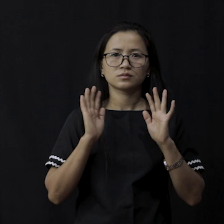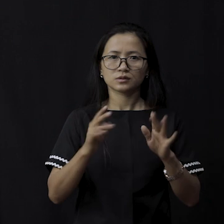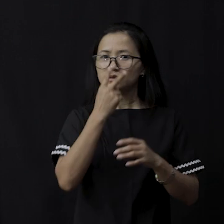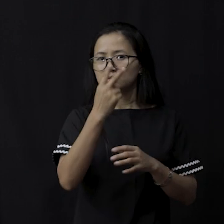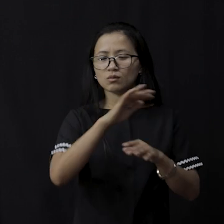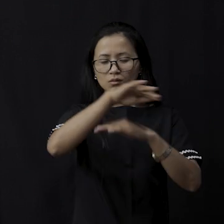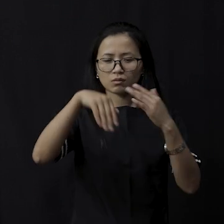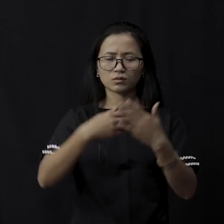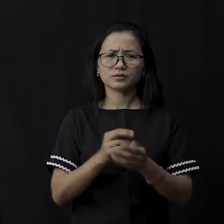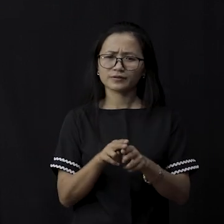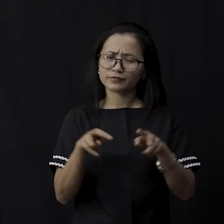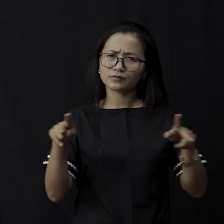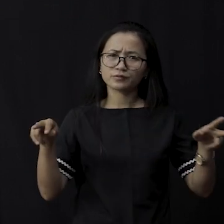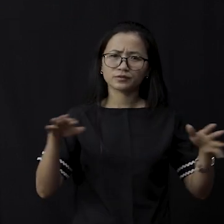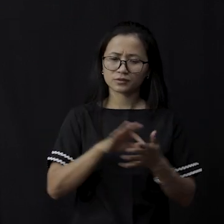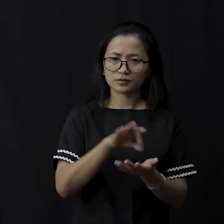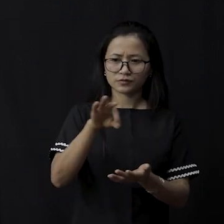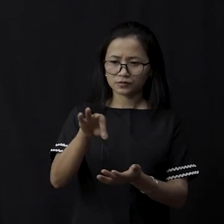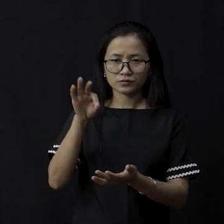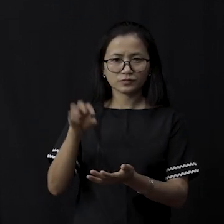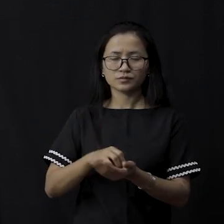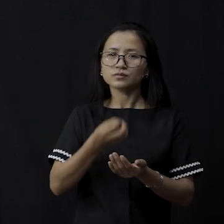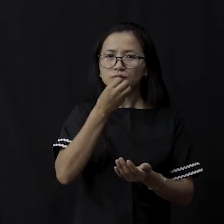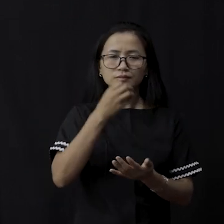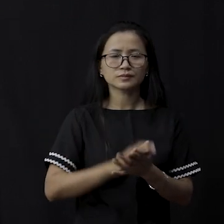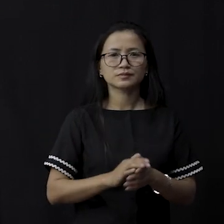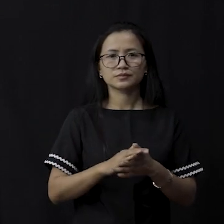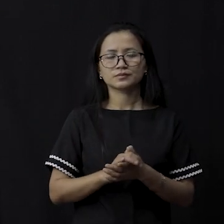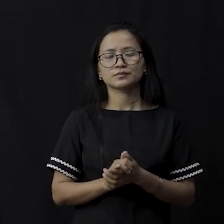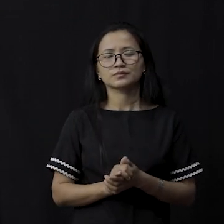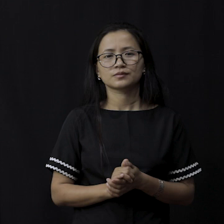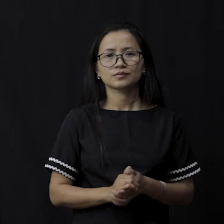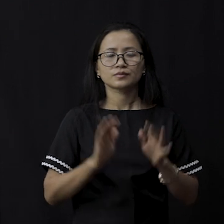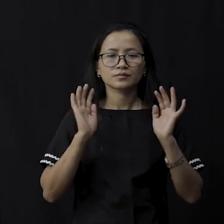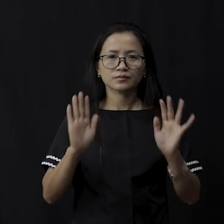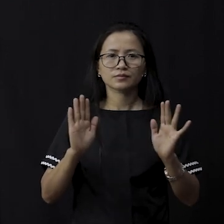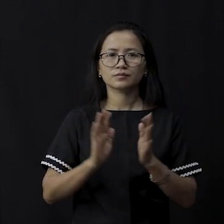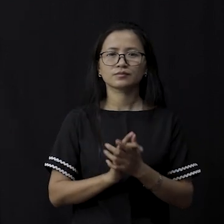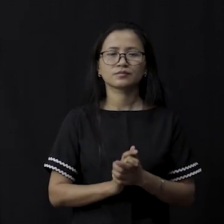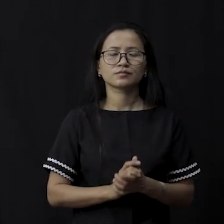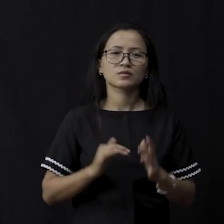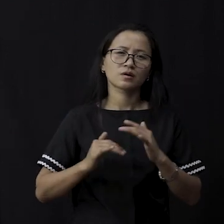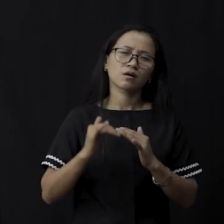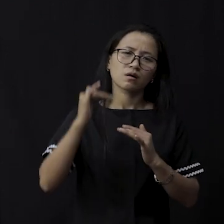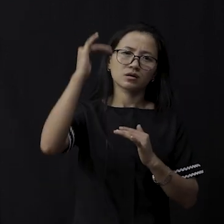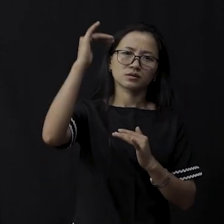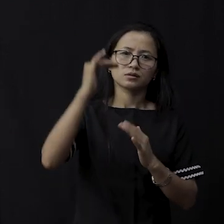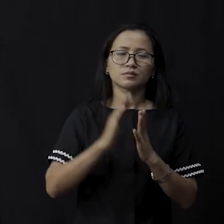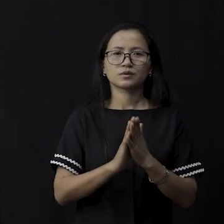all these different, food items here. All these foods has a high amount